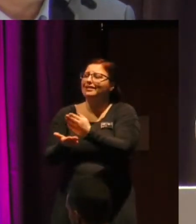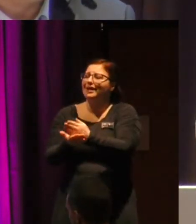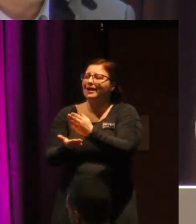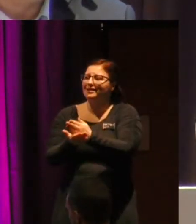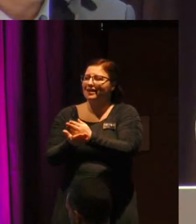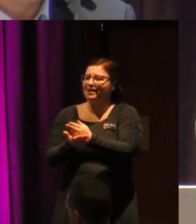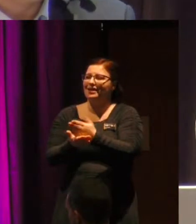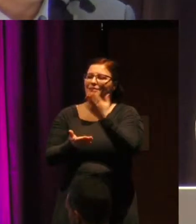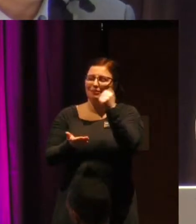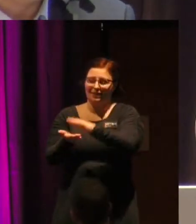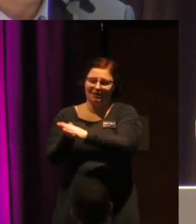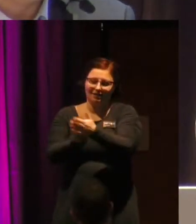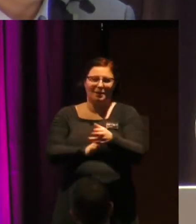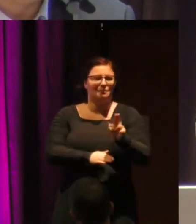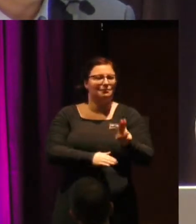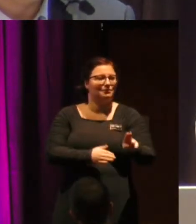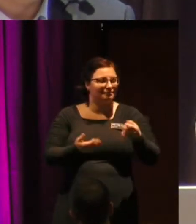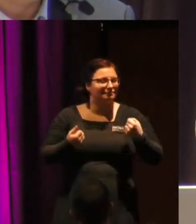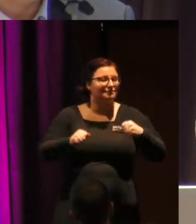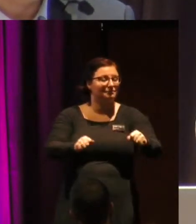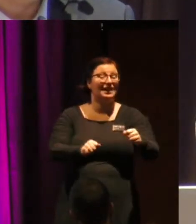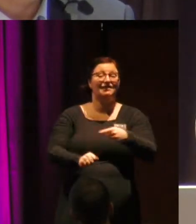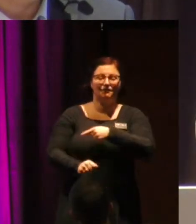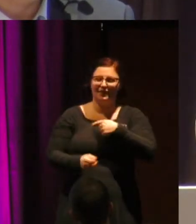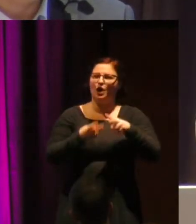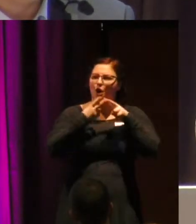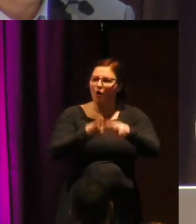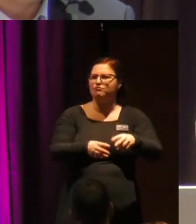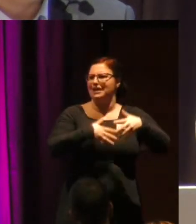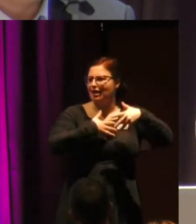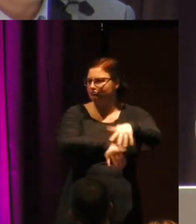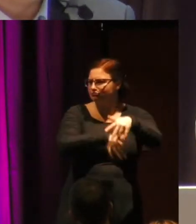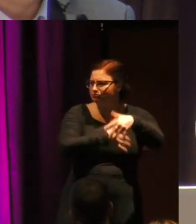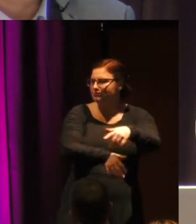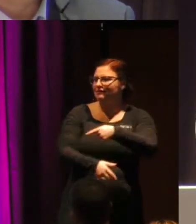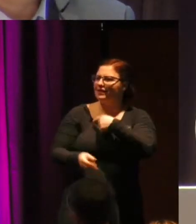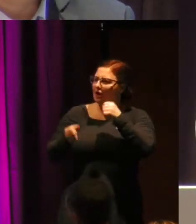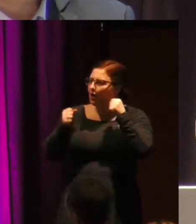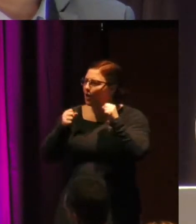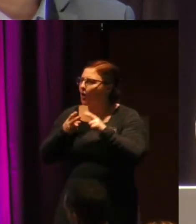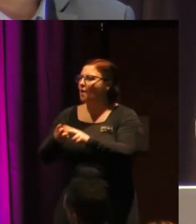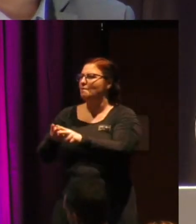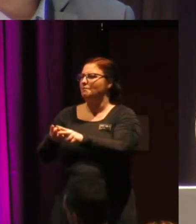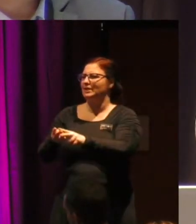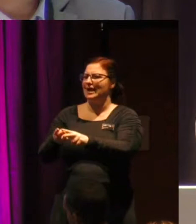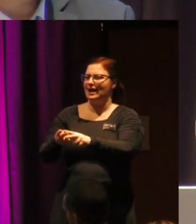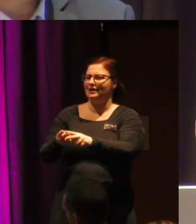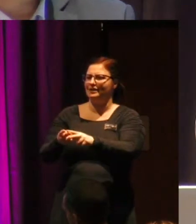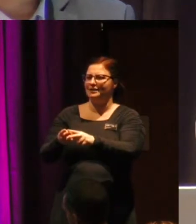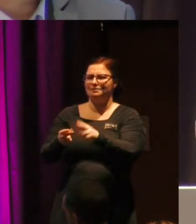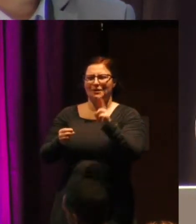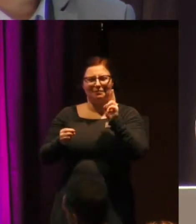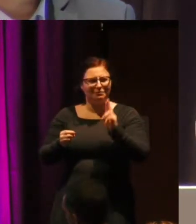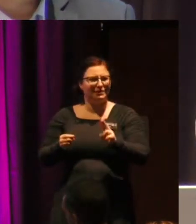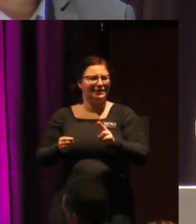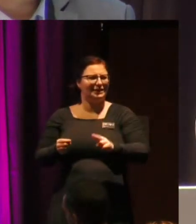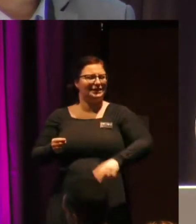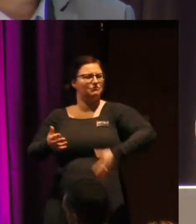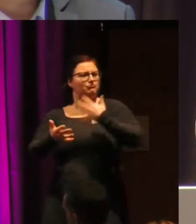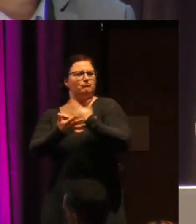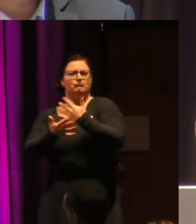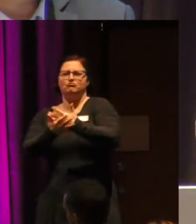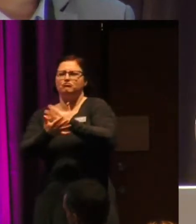them practical, to go out again, to stand on the streets, on